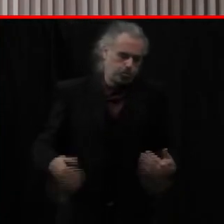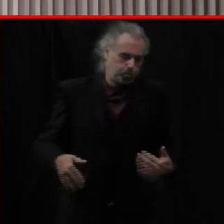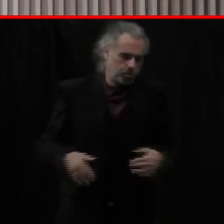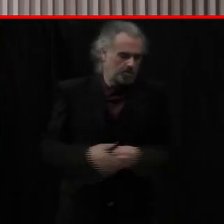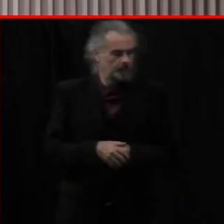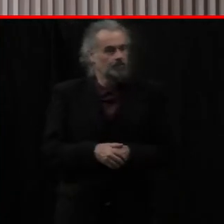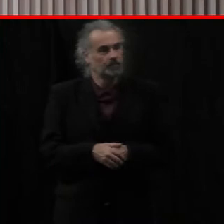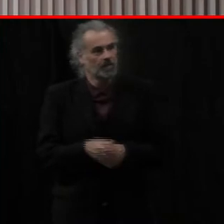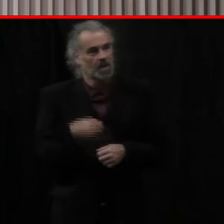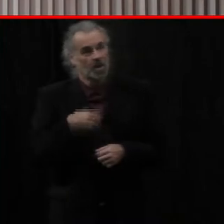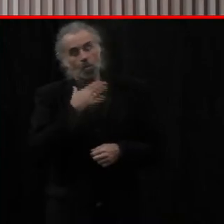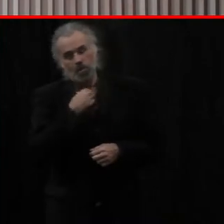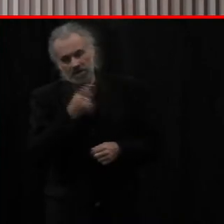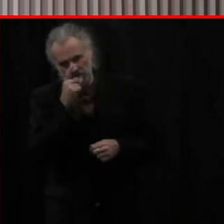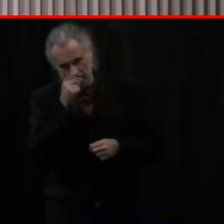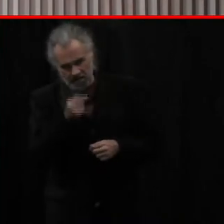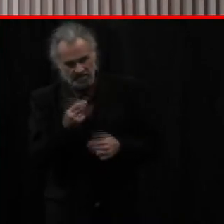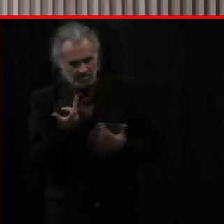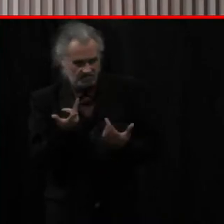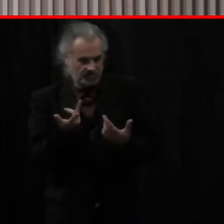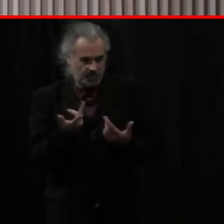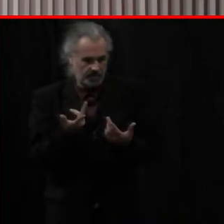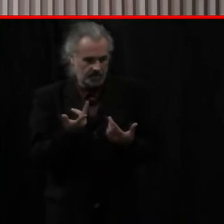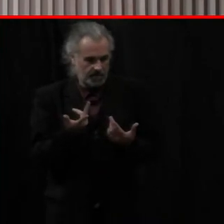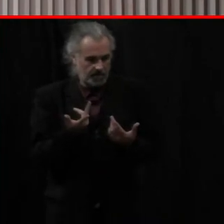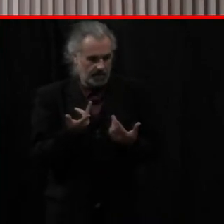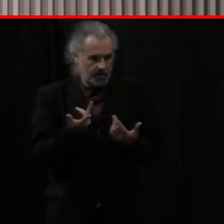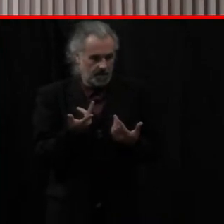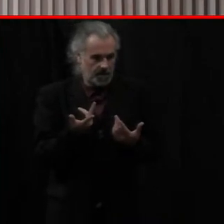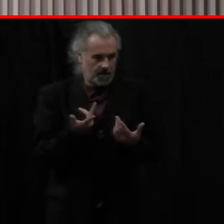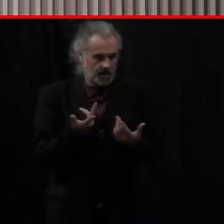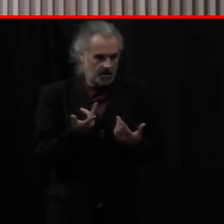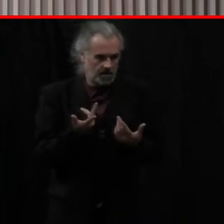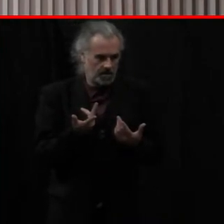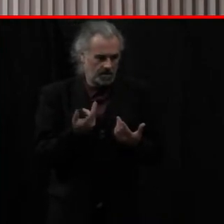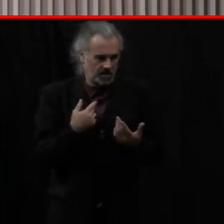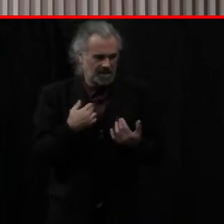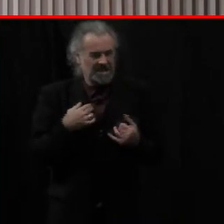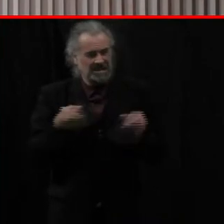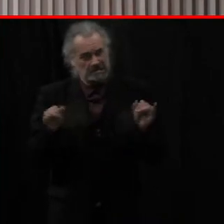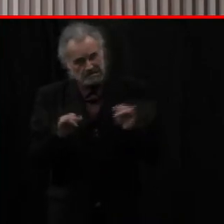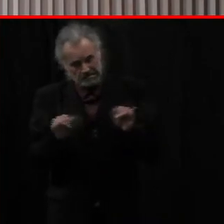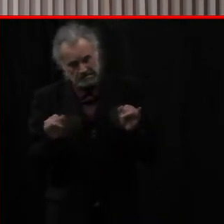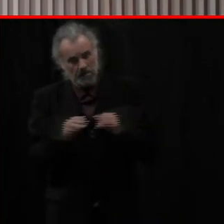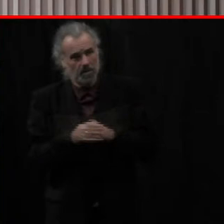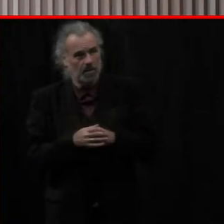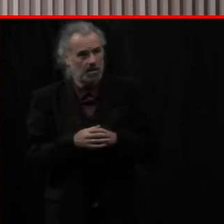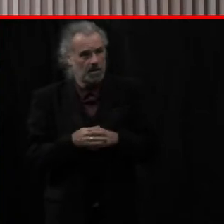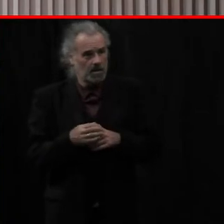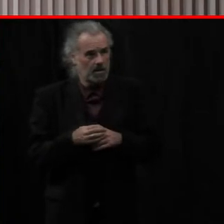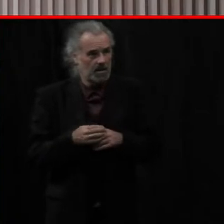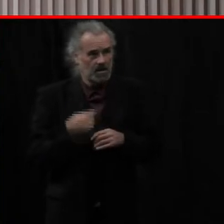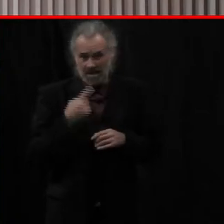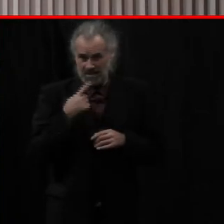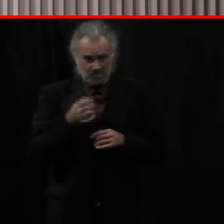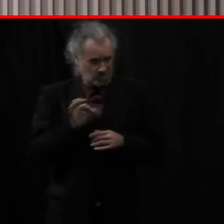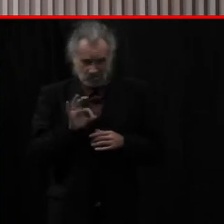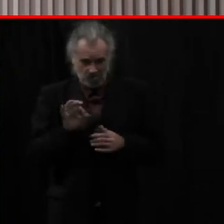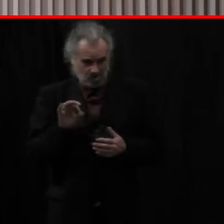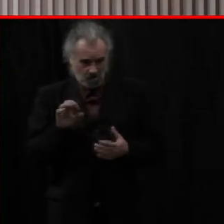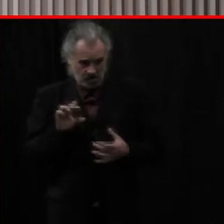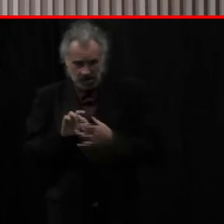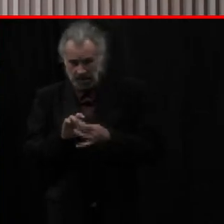I wish I could give him a link. I wish I could. It's been so tragic for him, but... I told him this isn't it. This isn't